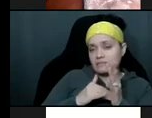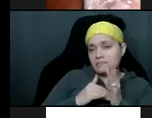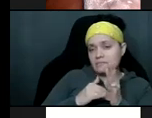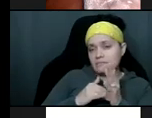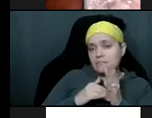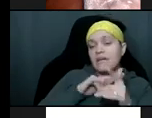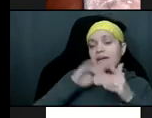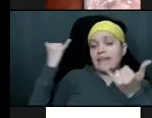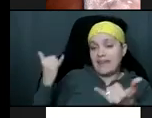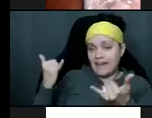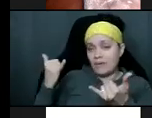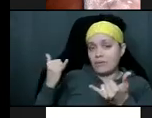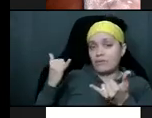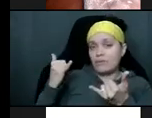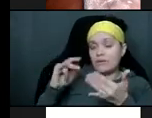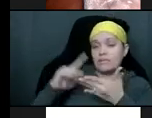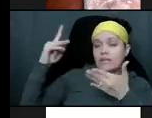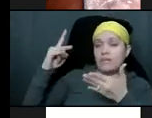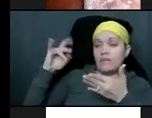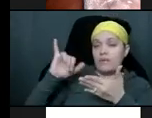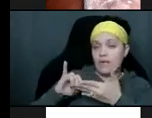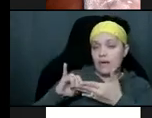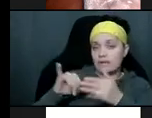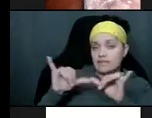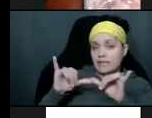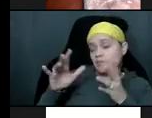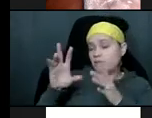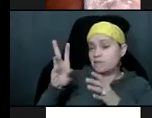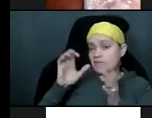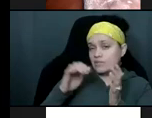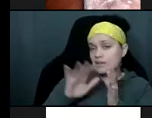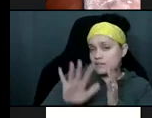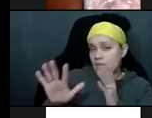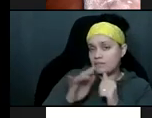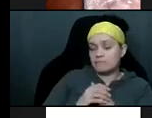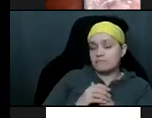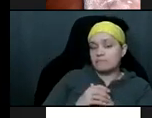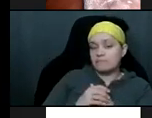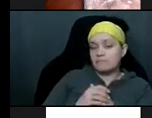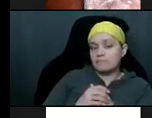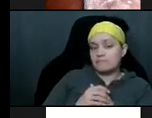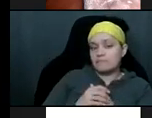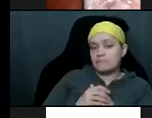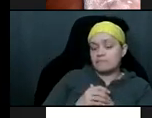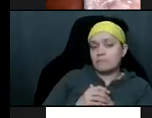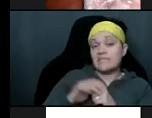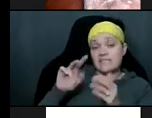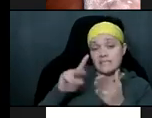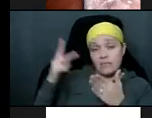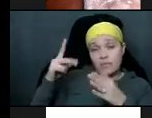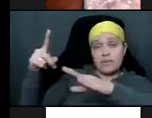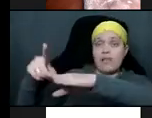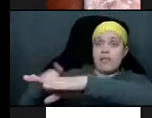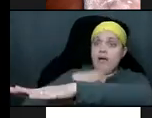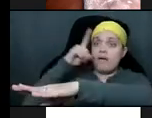and now about double that size. So it's doubled, but it took a long time to